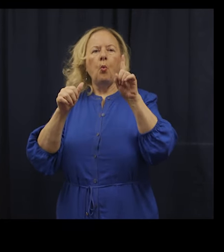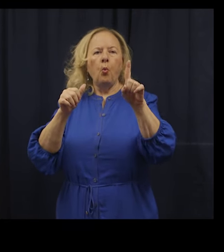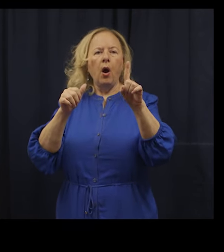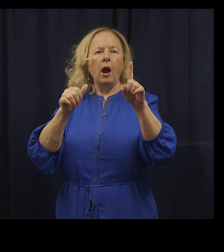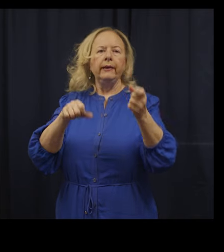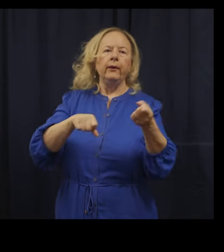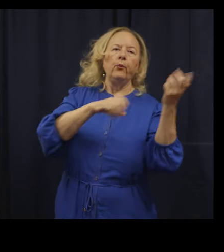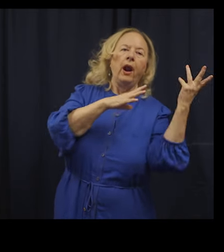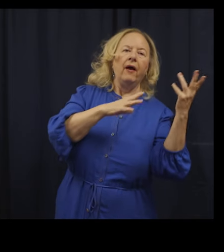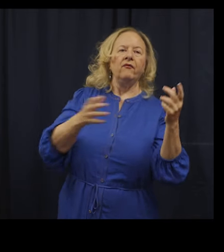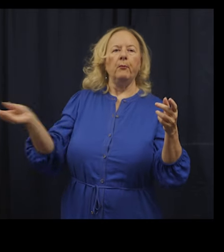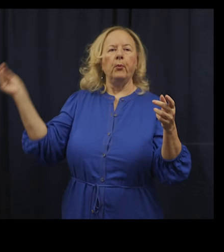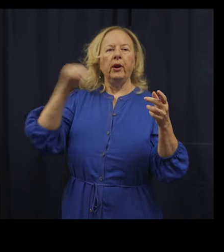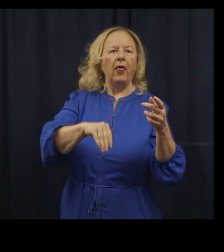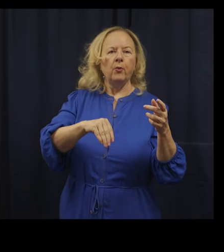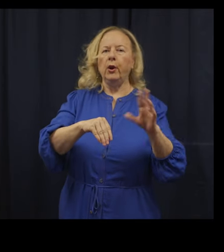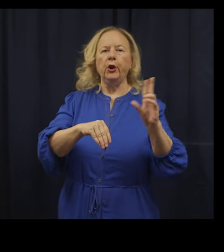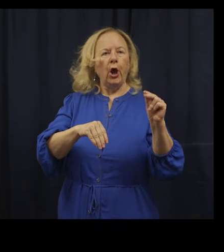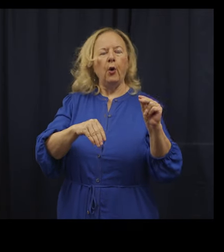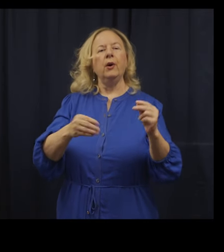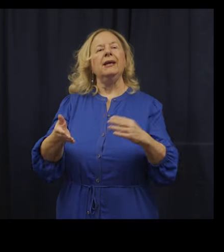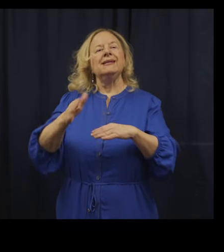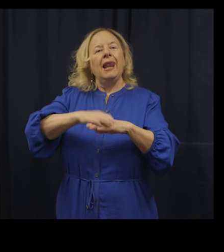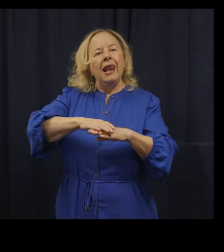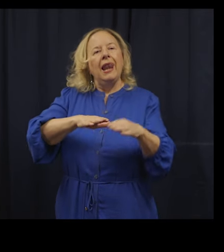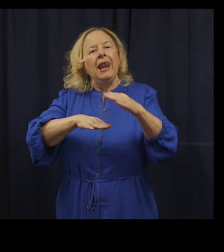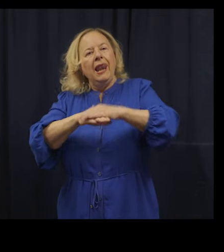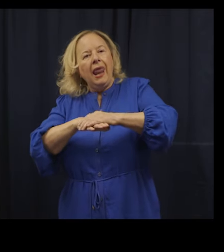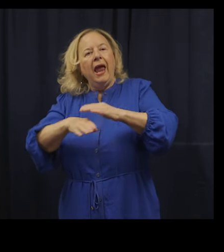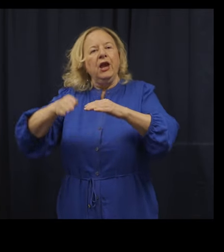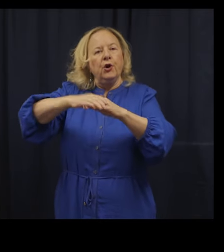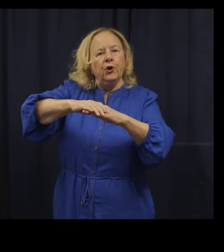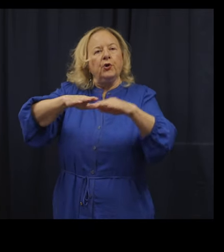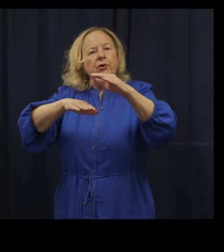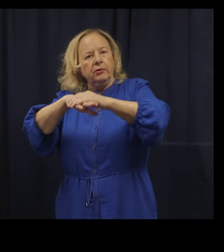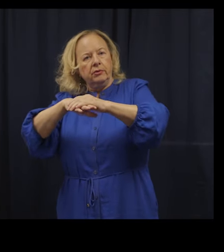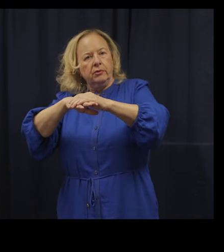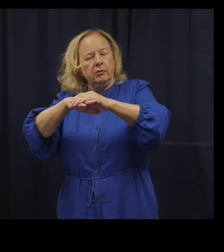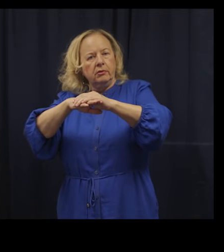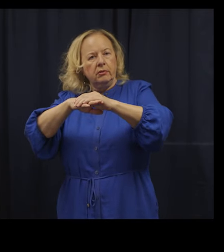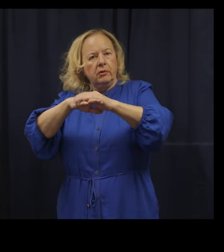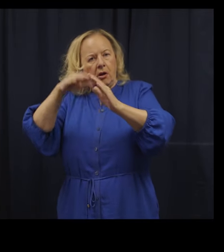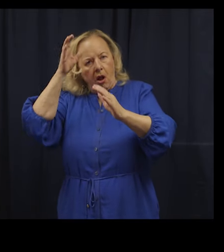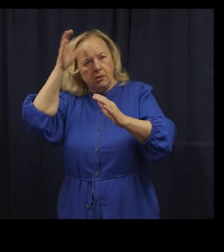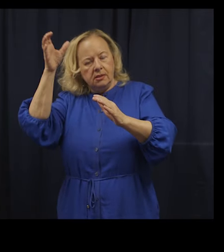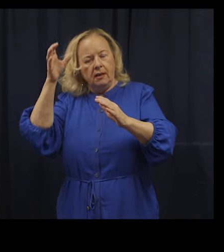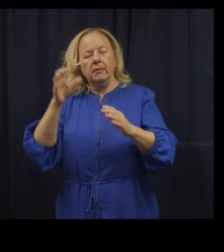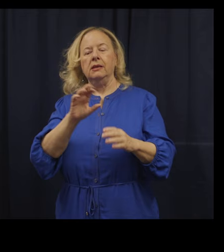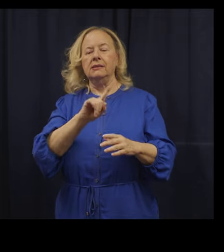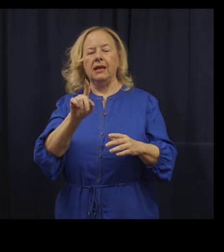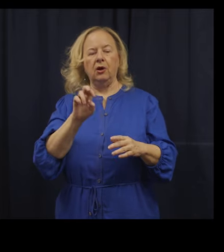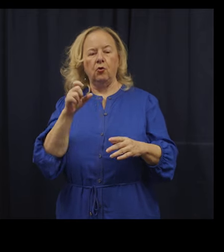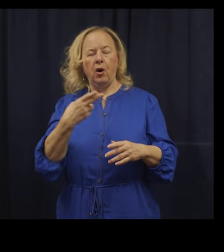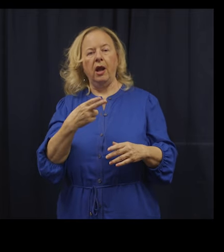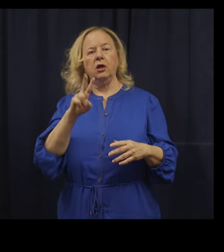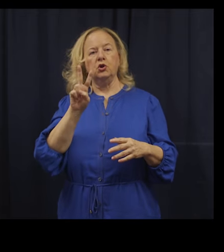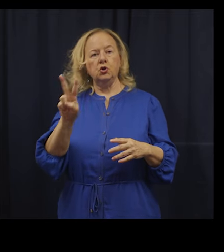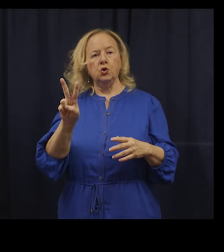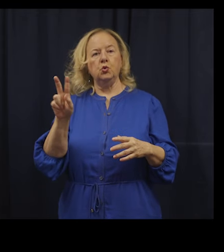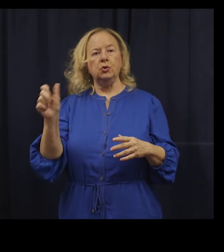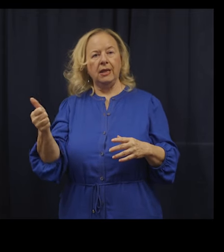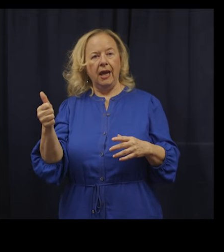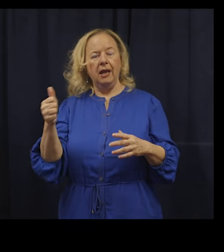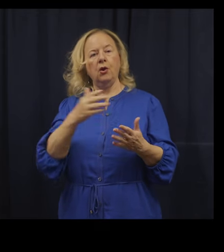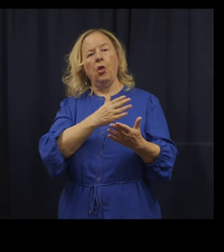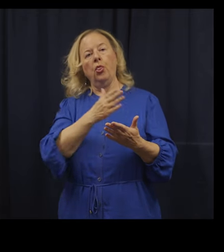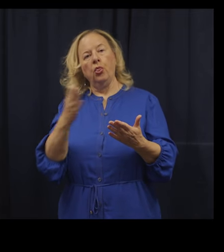layer. The Haftorah today, which I think is incredible, is Zechariah 2, verse 10, all the way